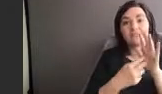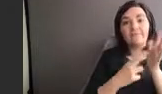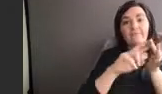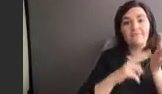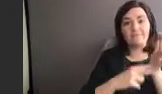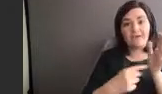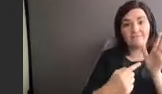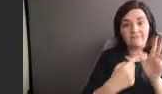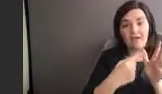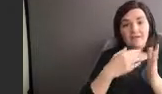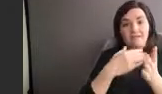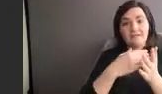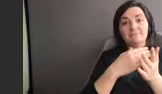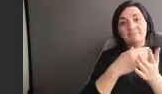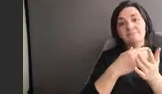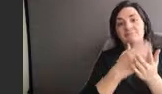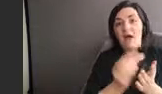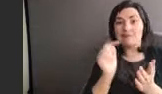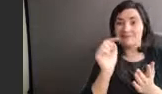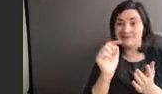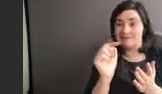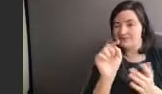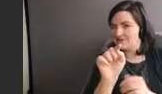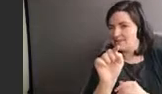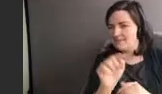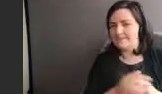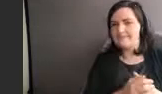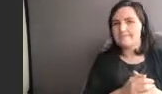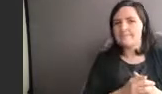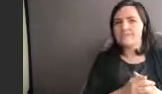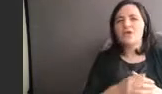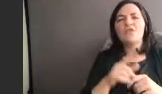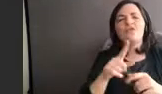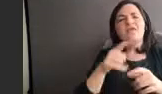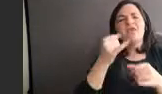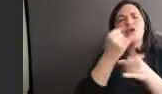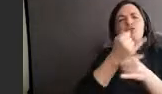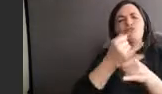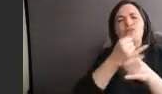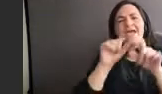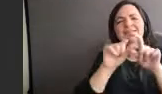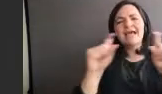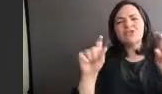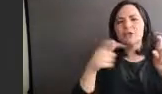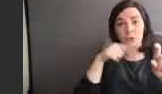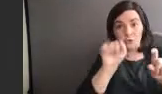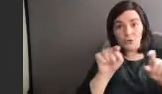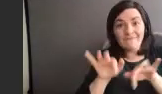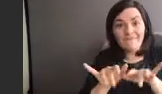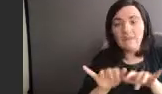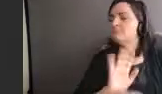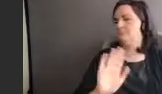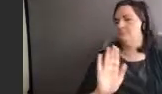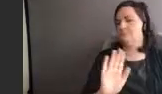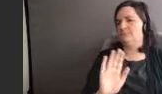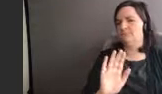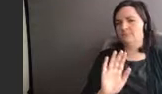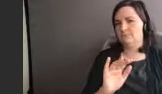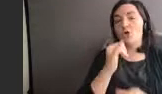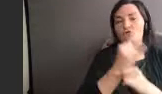for our purposes here, is this bit here. So everything that's grayed out don't put anything in there. The greyed bit is just